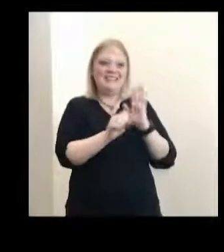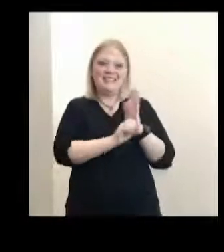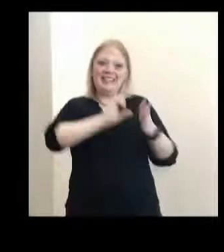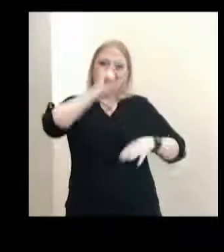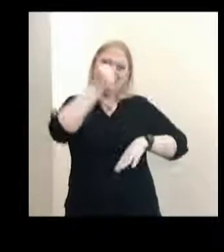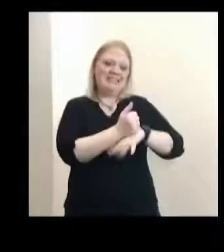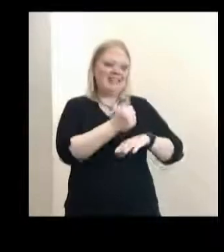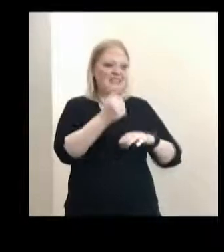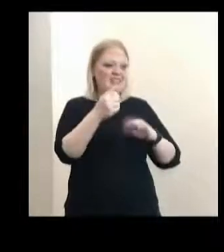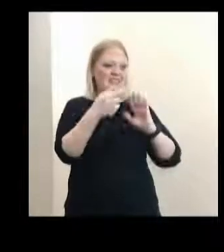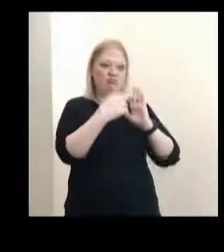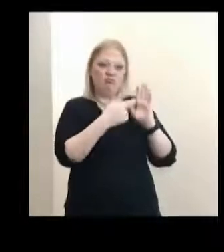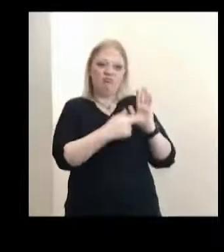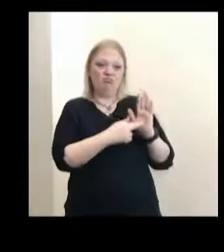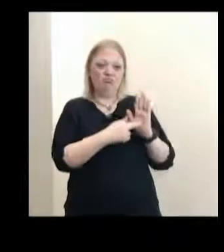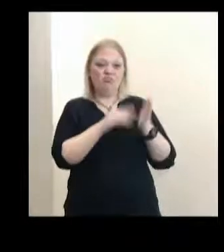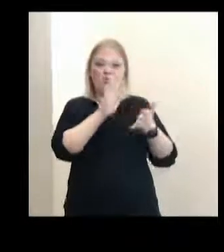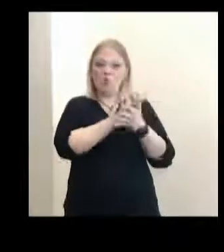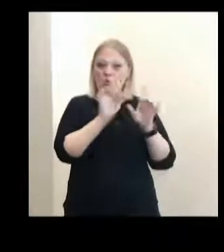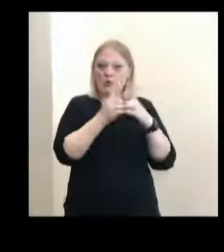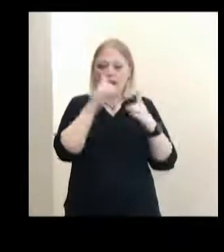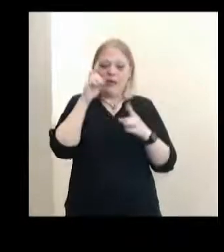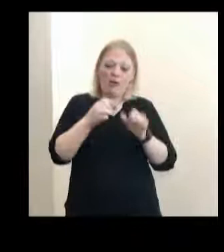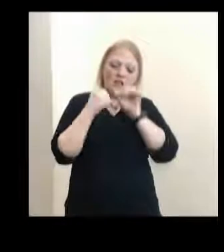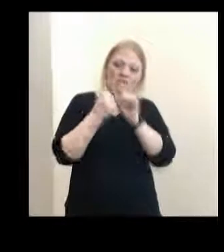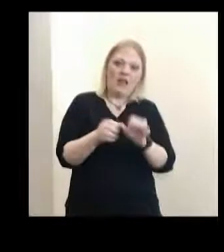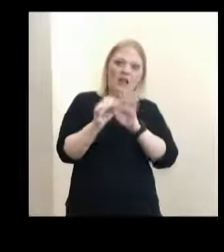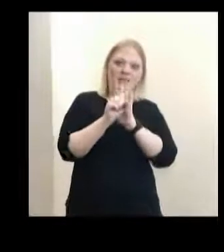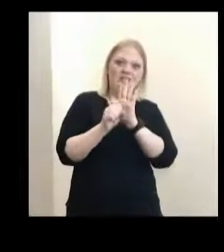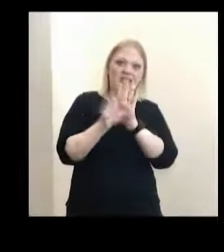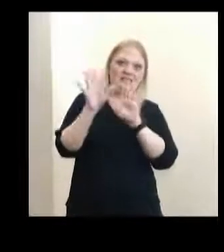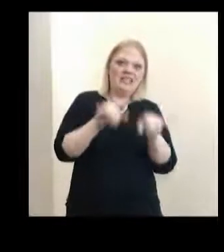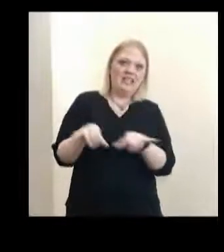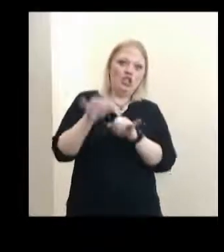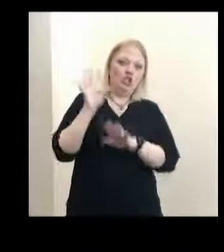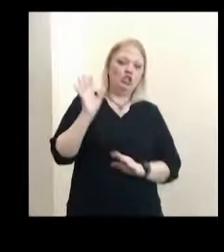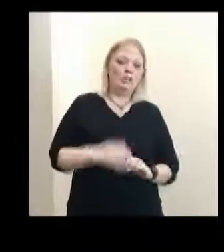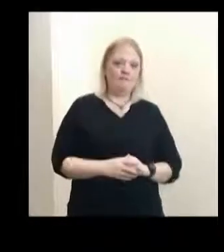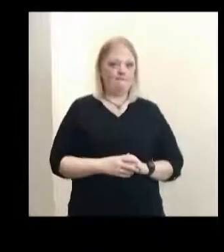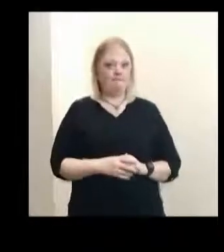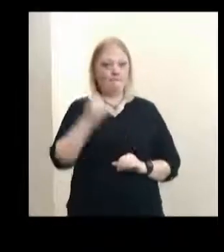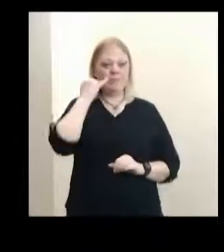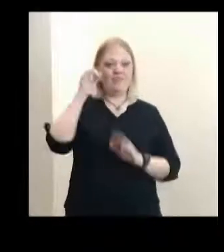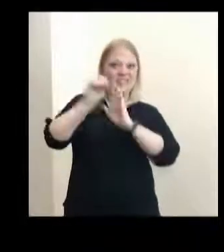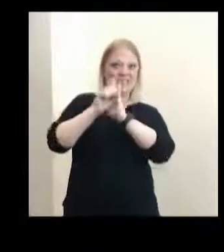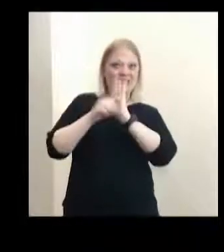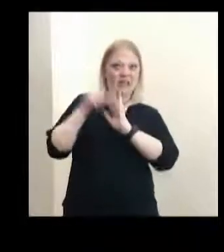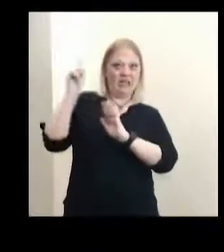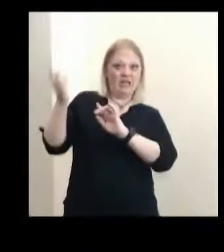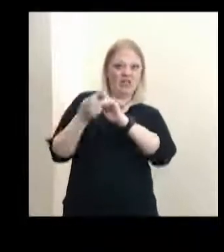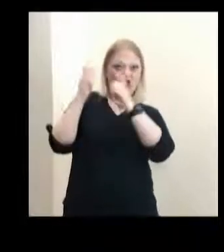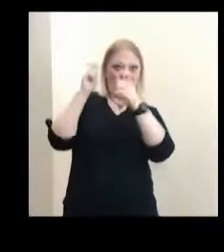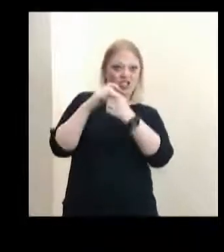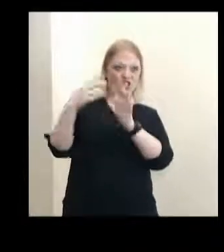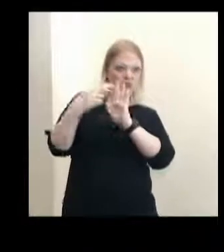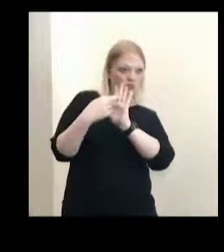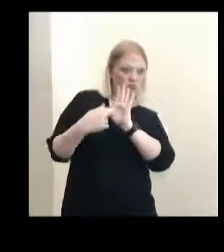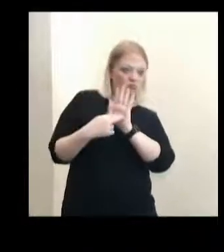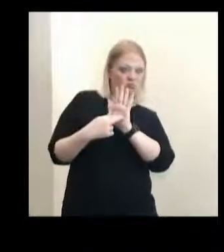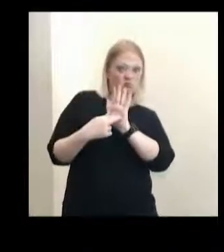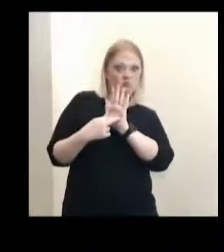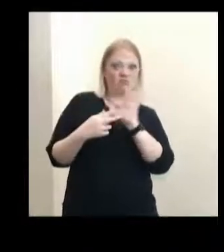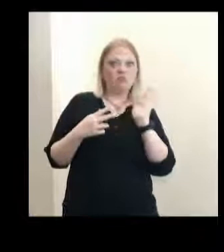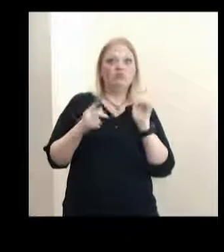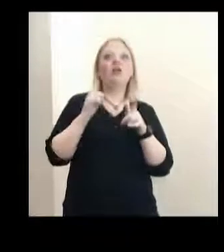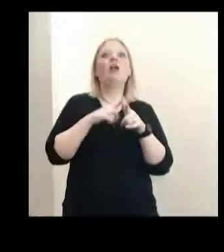parameters. The school districts have to follow the state standards. If the state changes the parameters, that will be the parameter